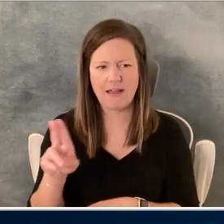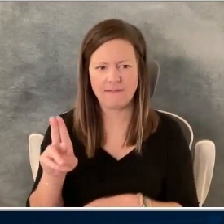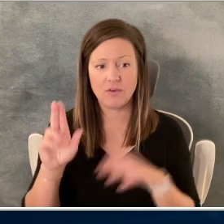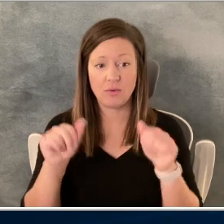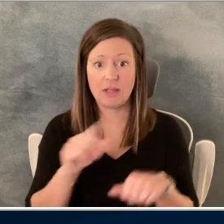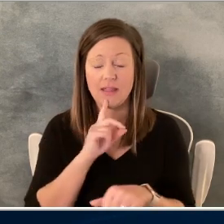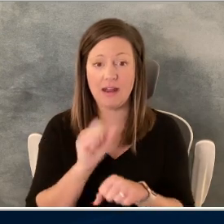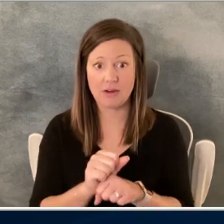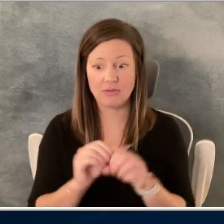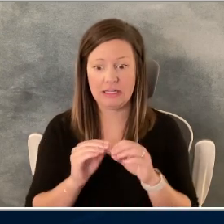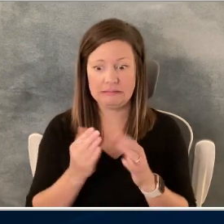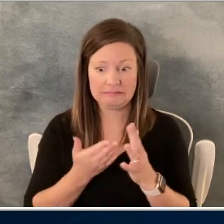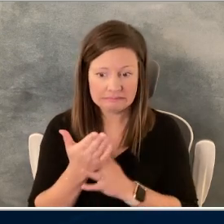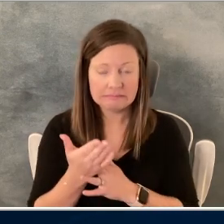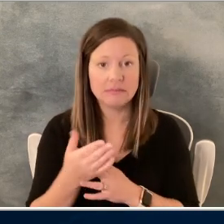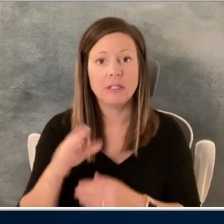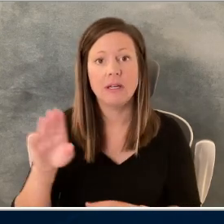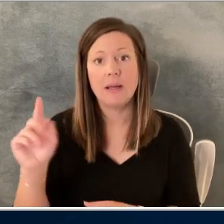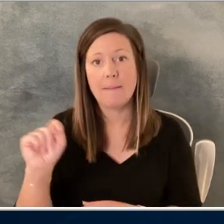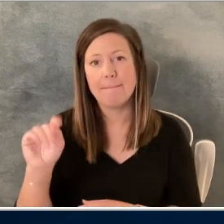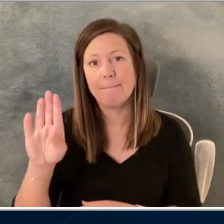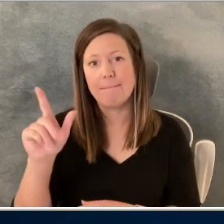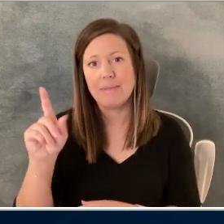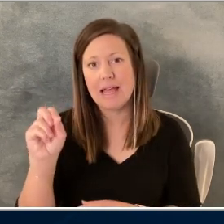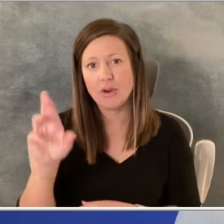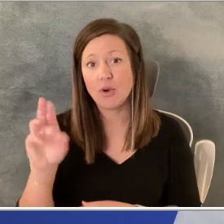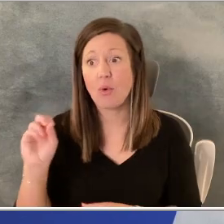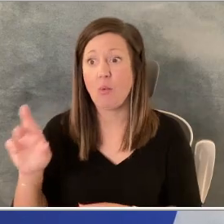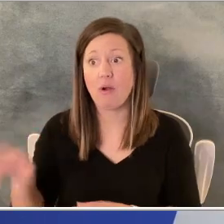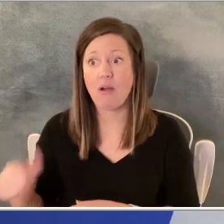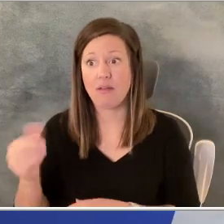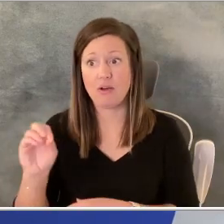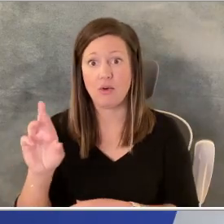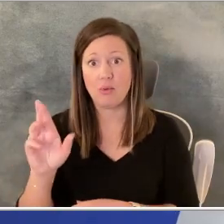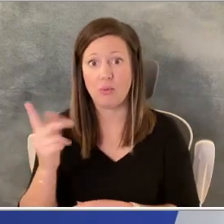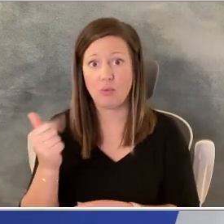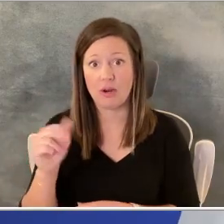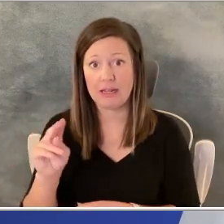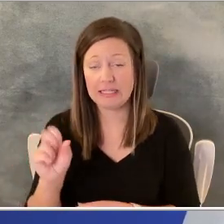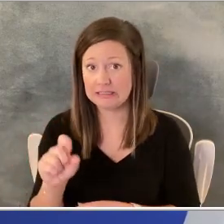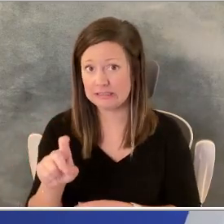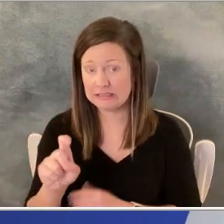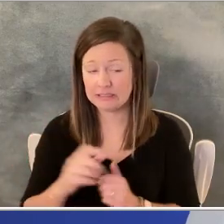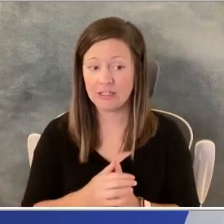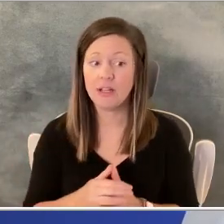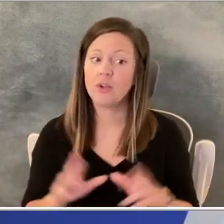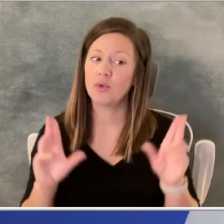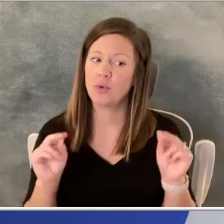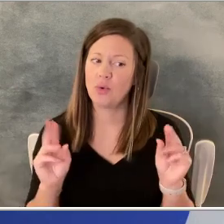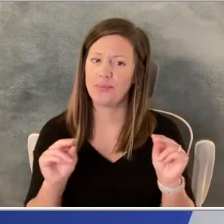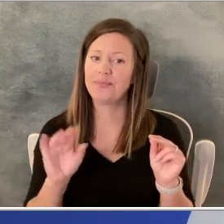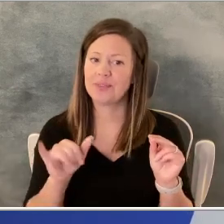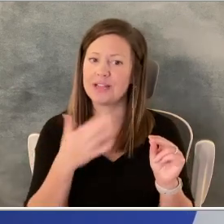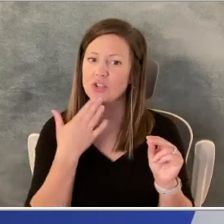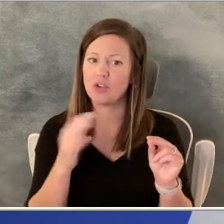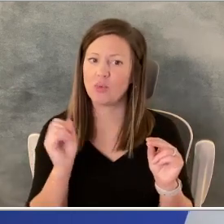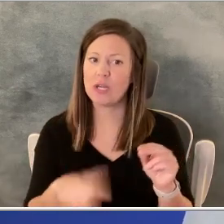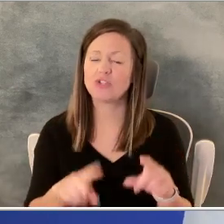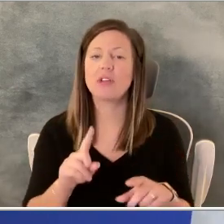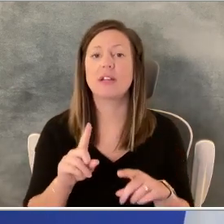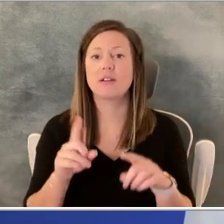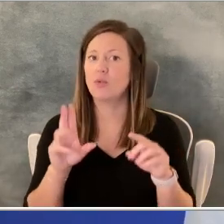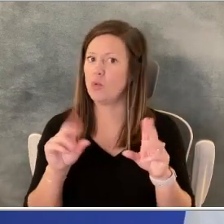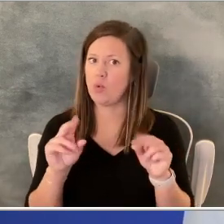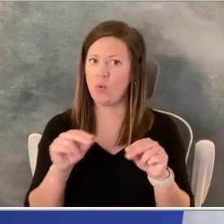or even damage other internal organs. That's a really good question. Thankfully, no, given how we do it today. Now, if you look at